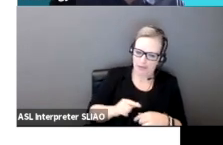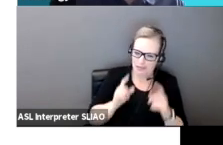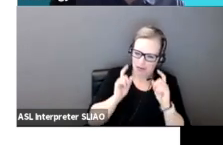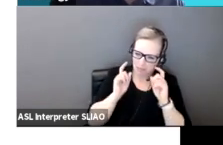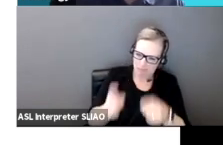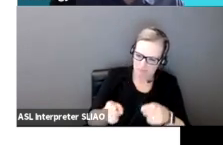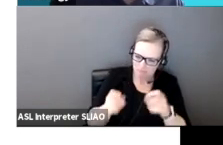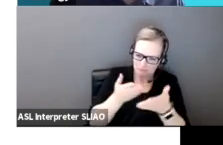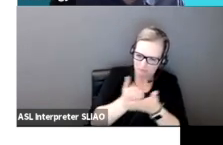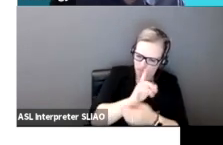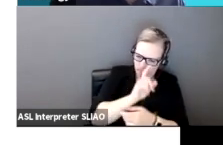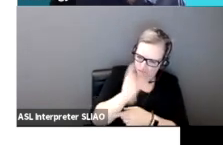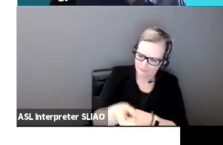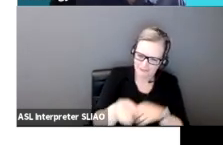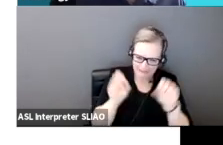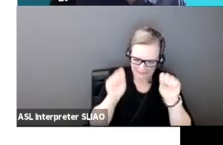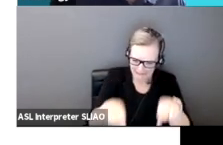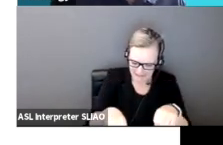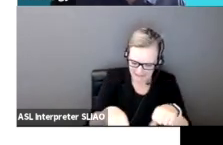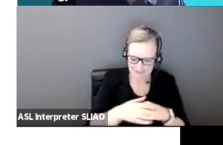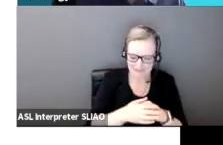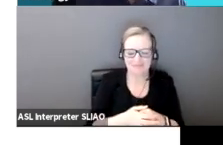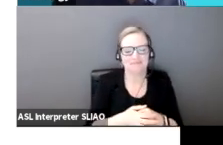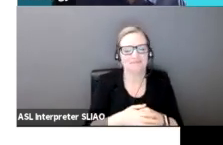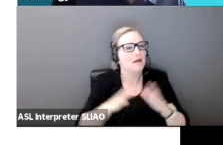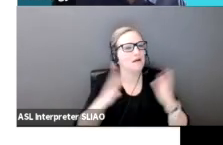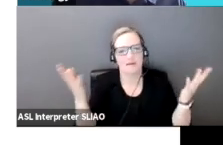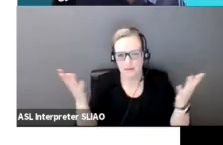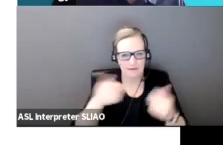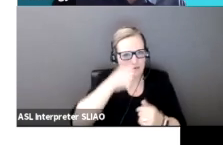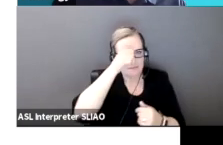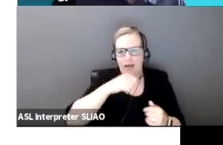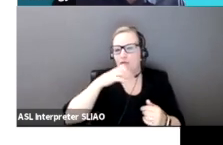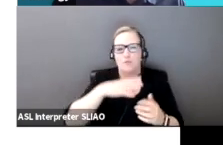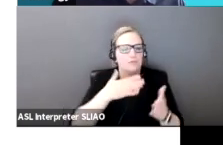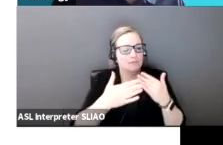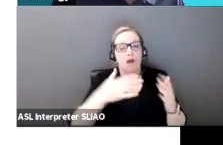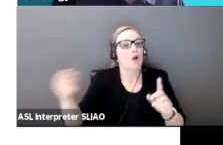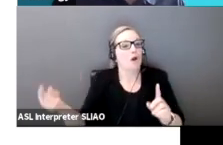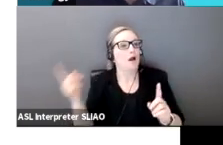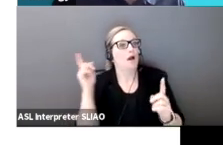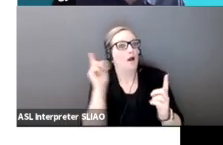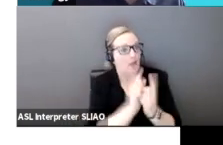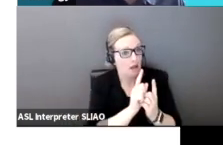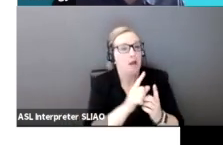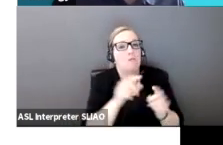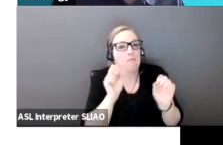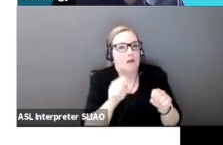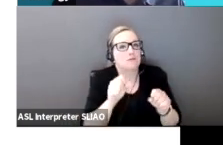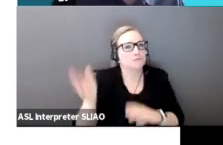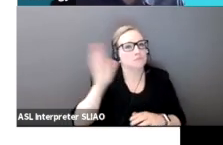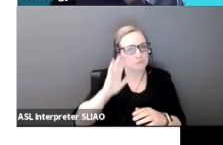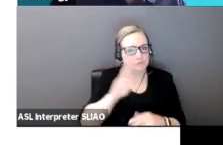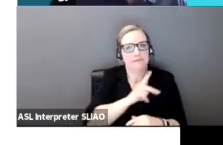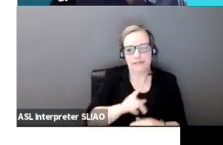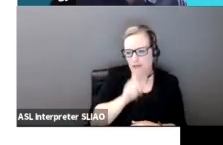went to the regent or monarch, then they would be able to confer a patent right